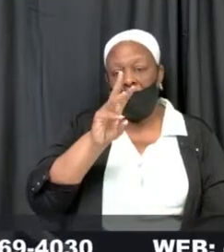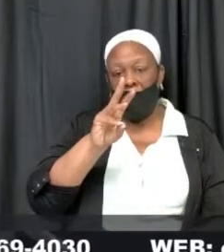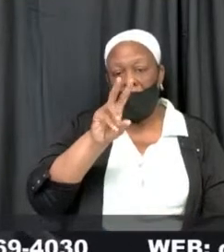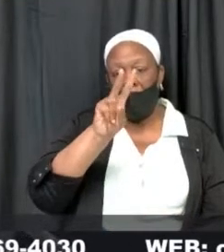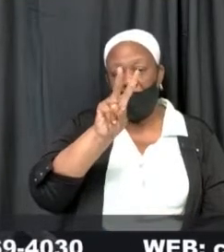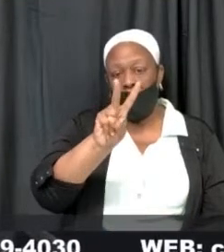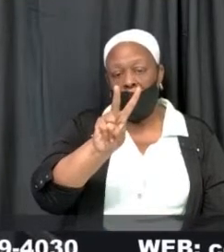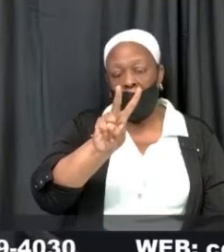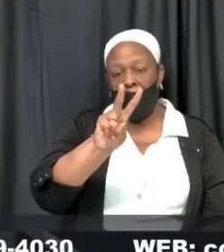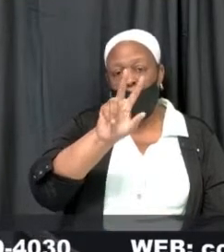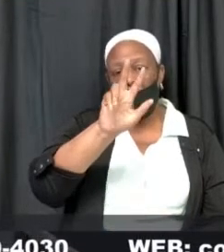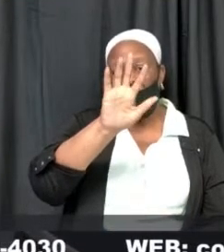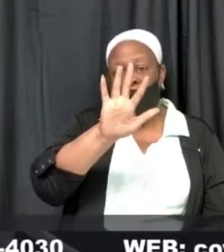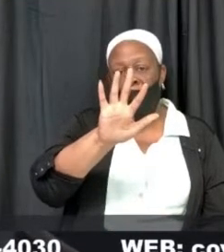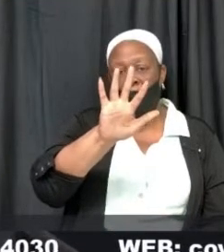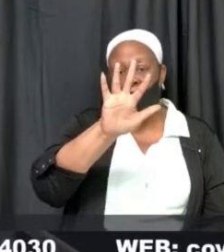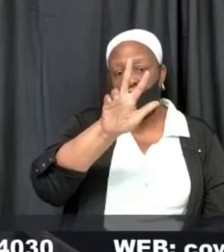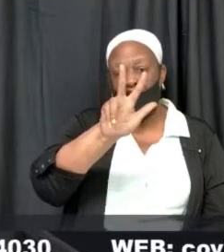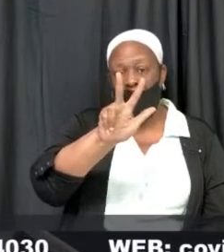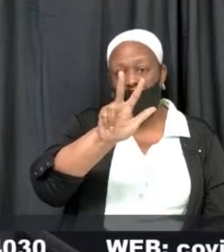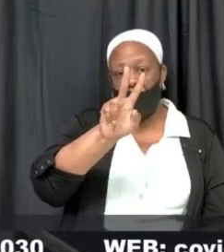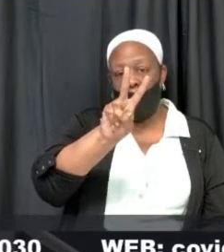662-5324.